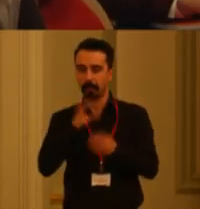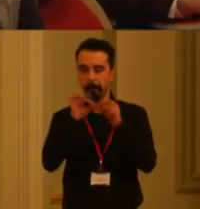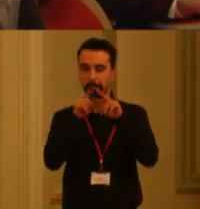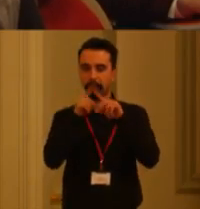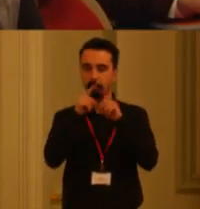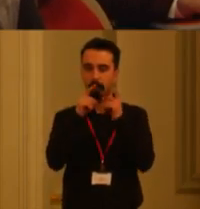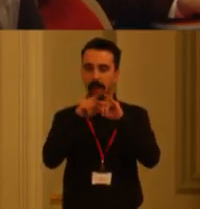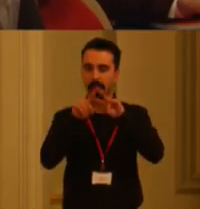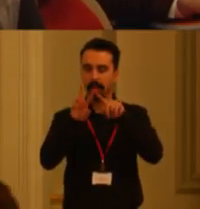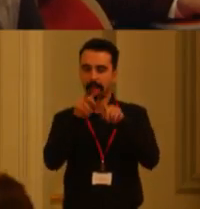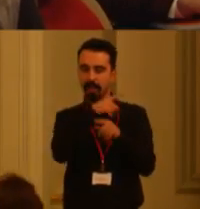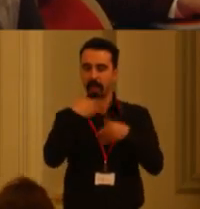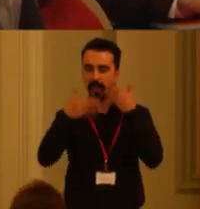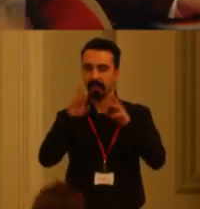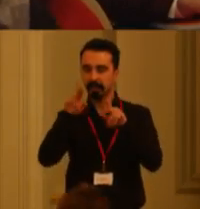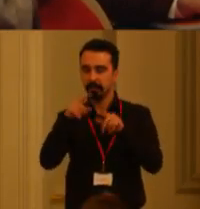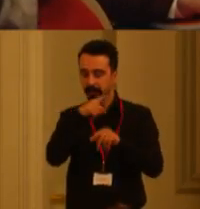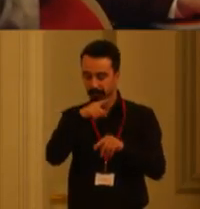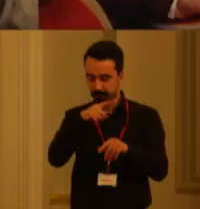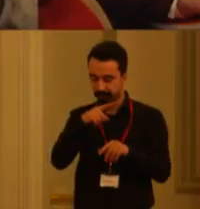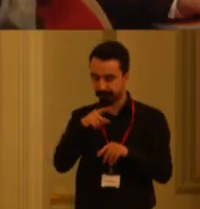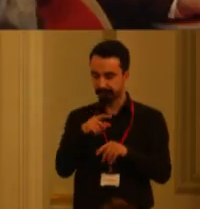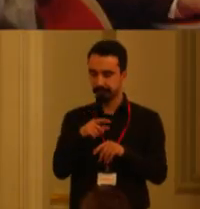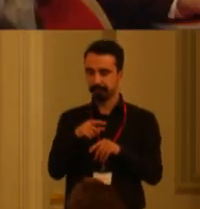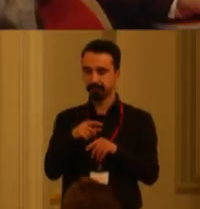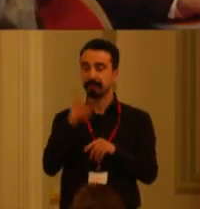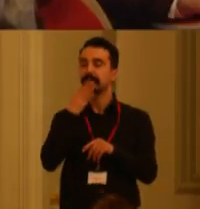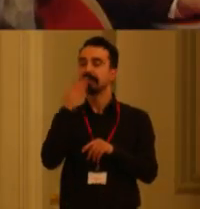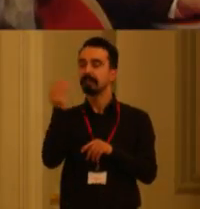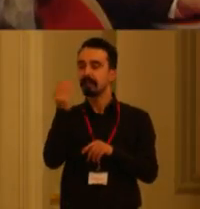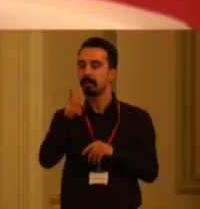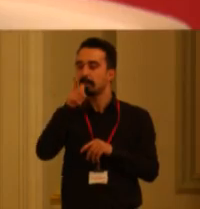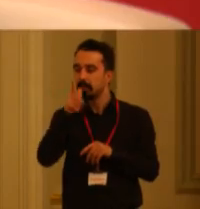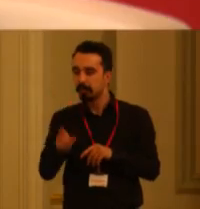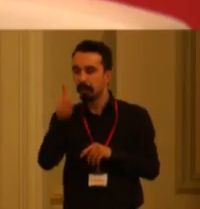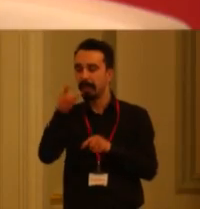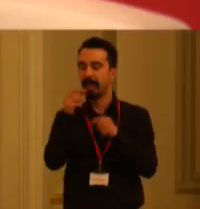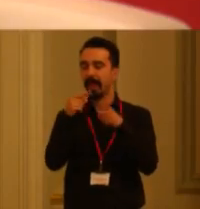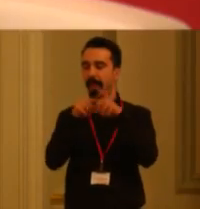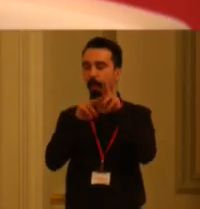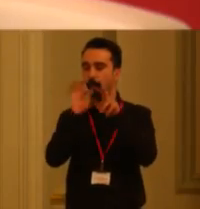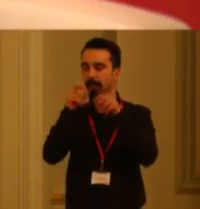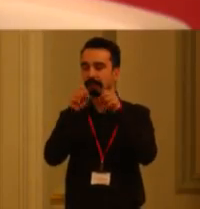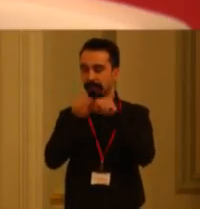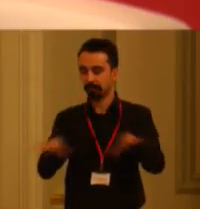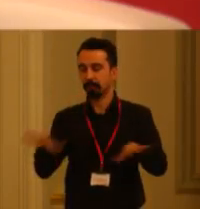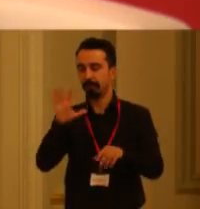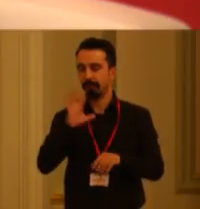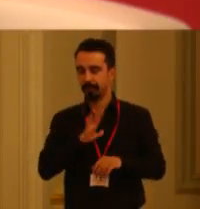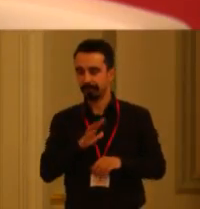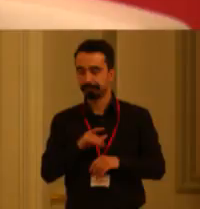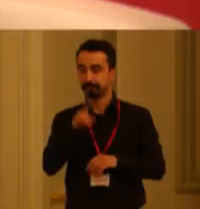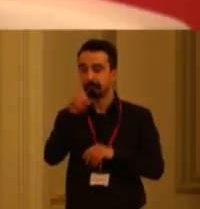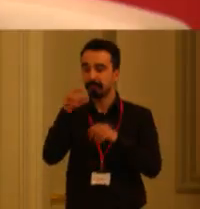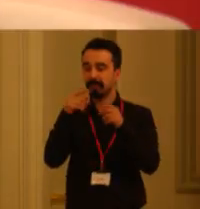to in the research. I think it's in the introduction comment made by Batuhan. There is no ecosystem to empower